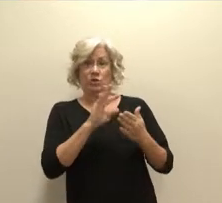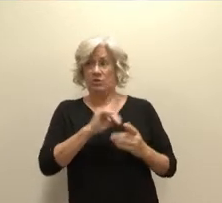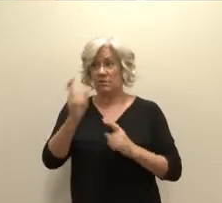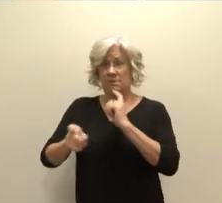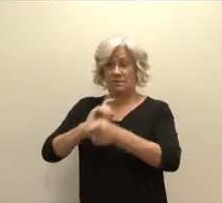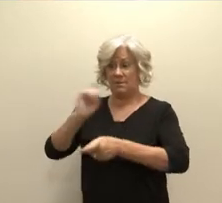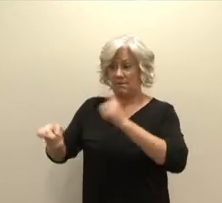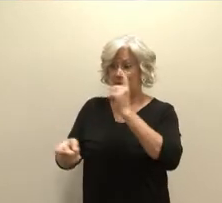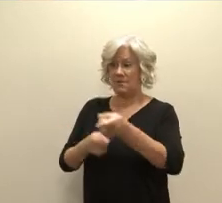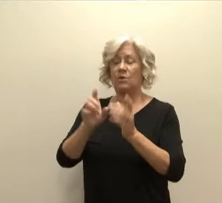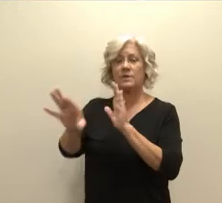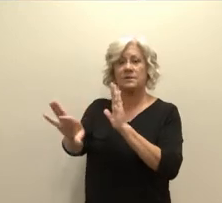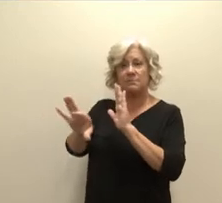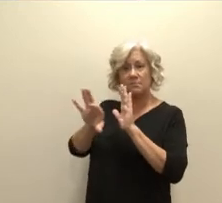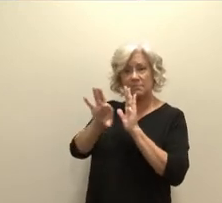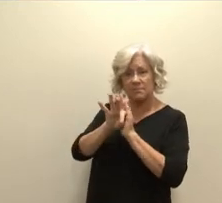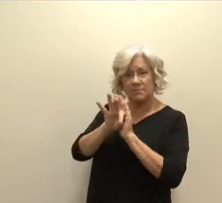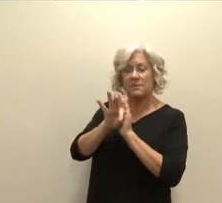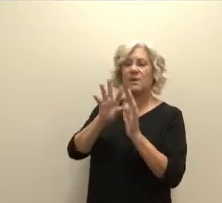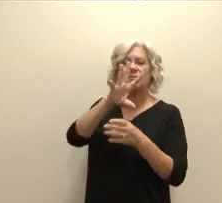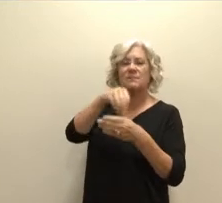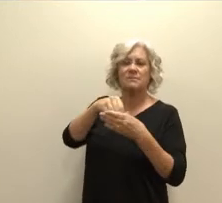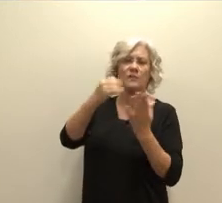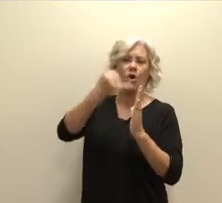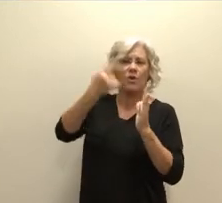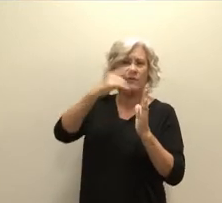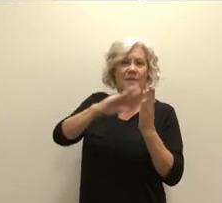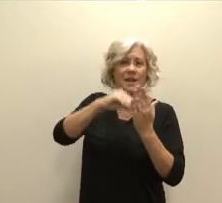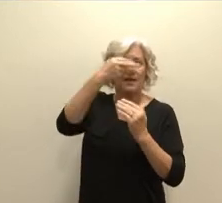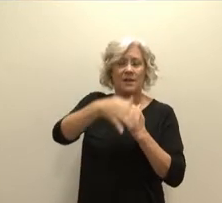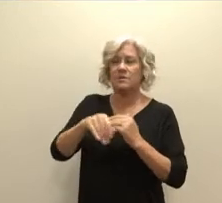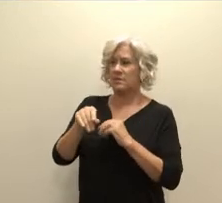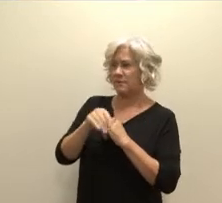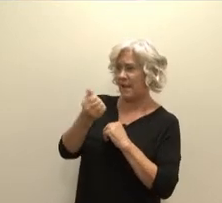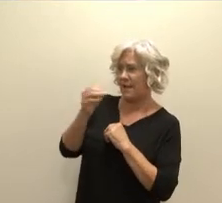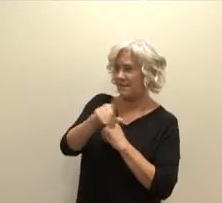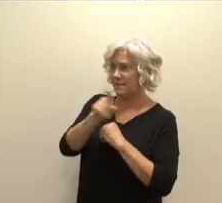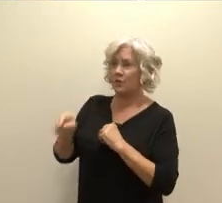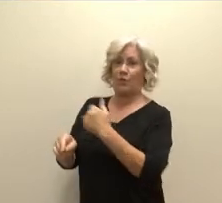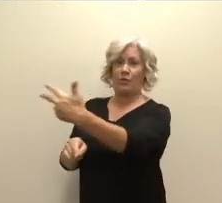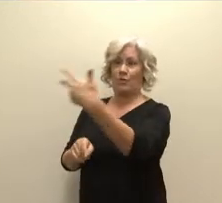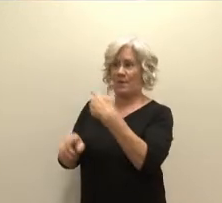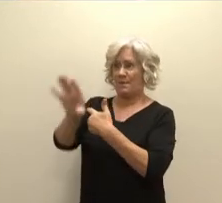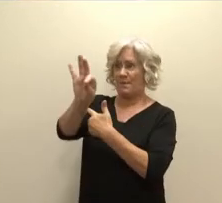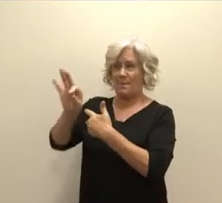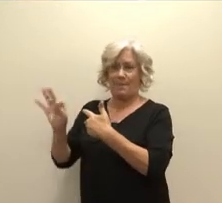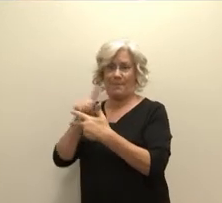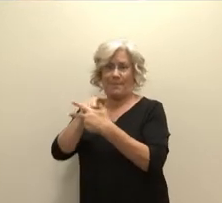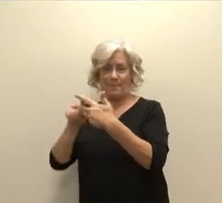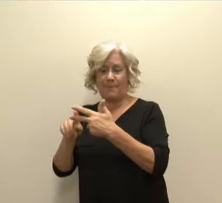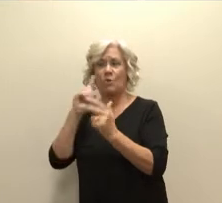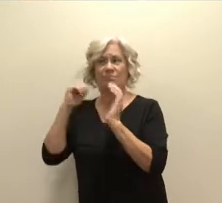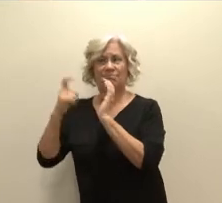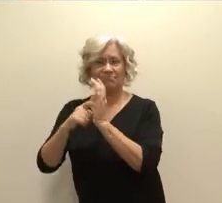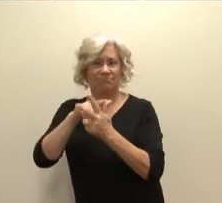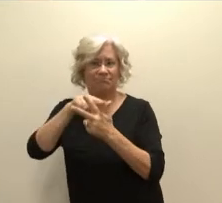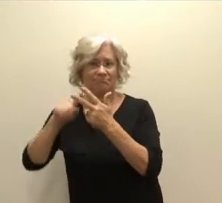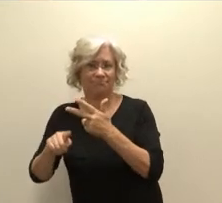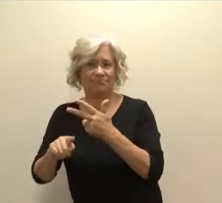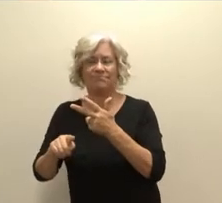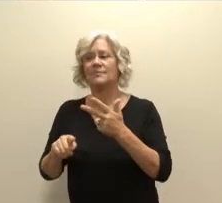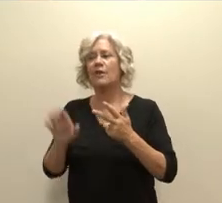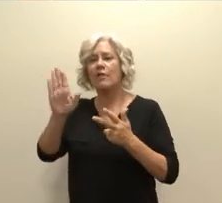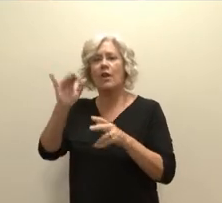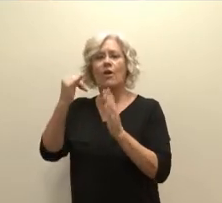were selected to be part of the art for the calendar, three budding young Waco ISD artists were recognized by having